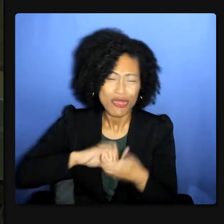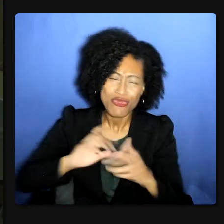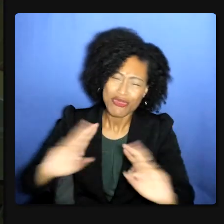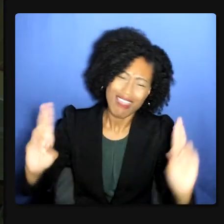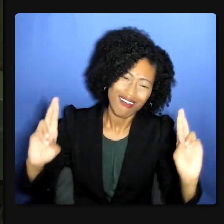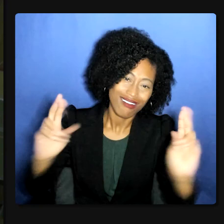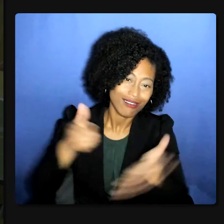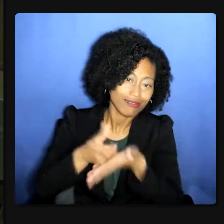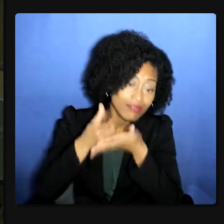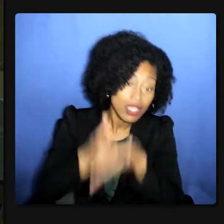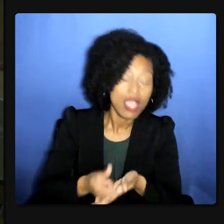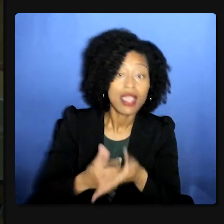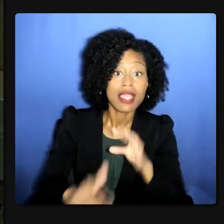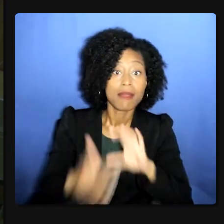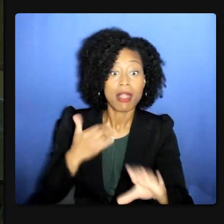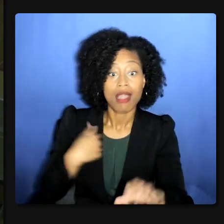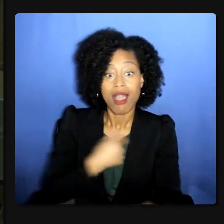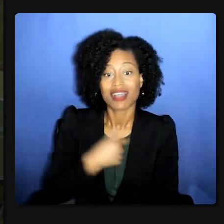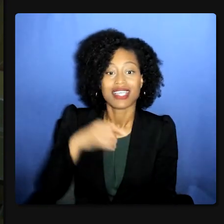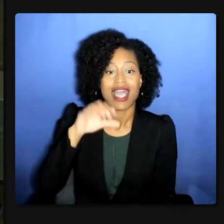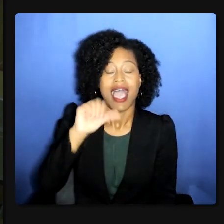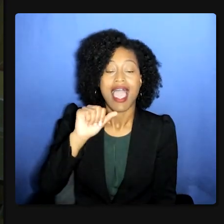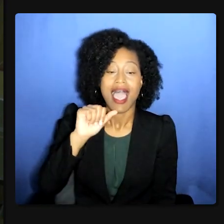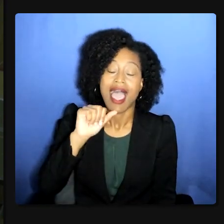help. Please email us at